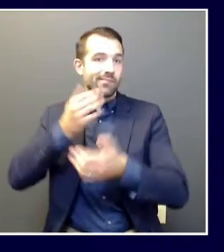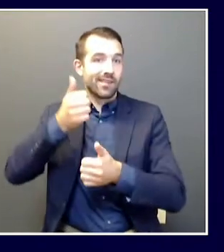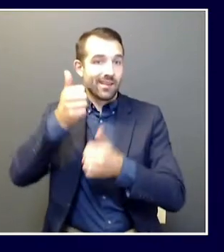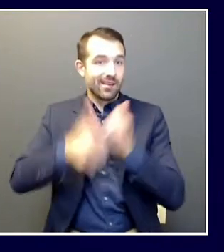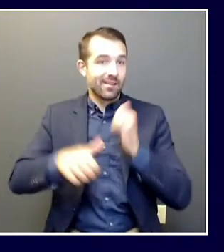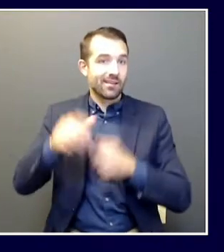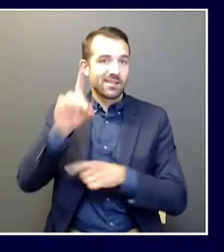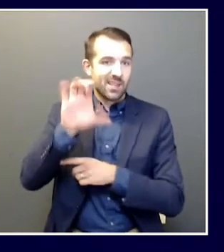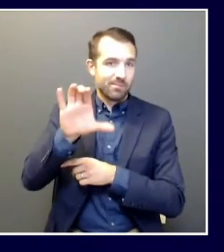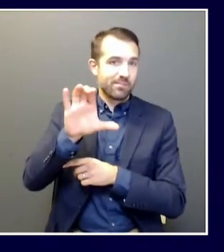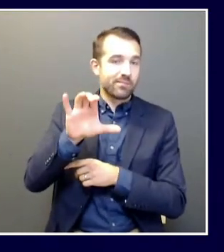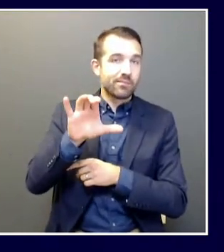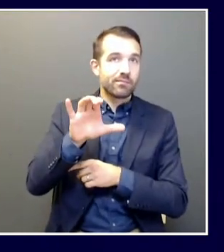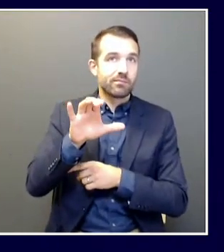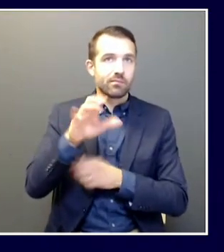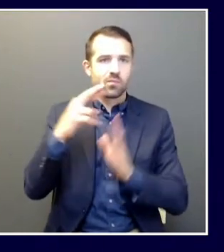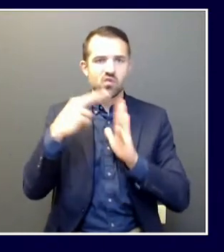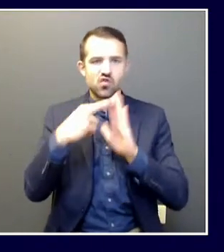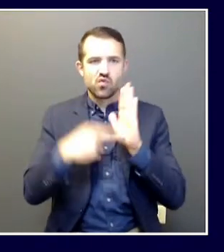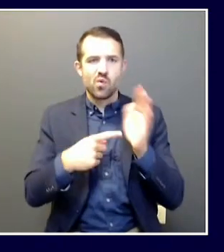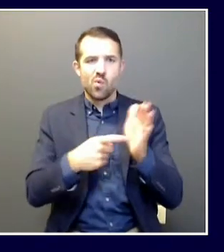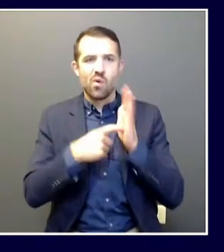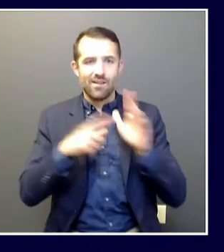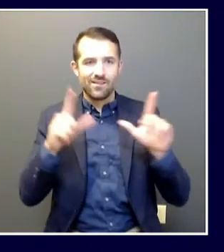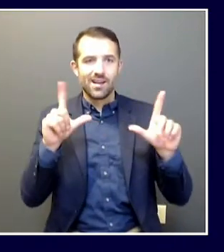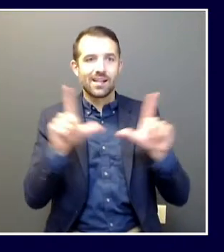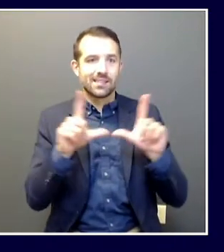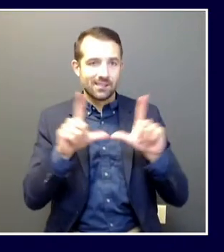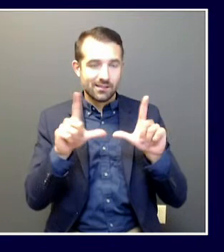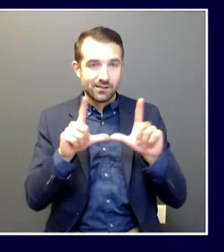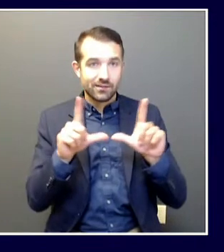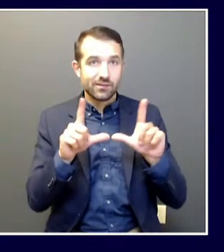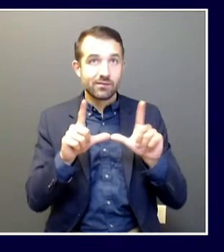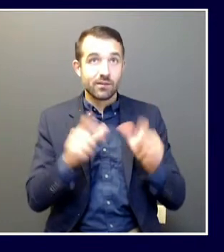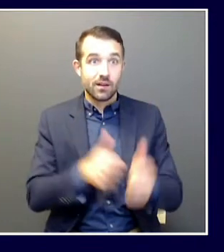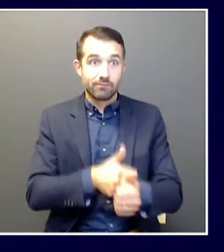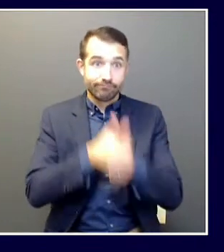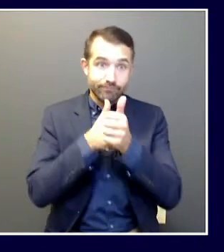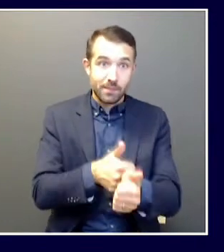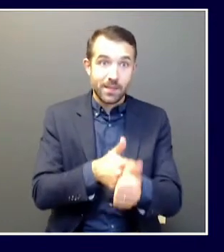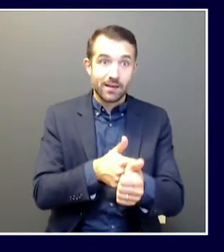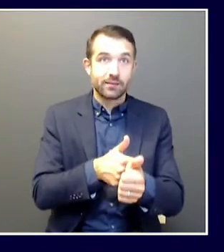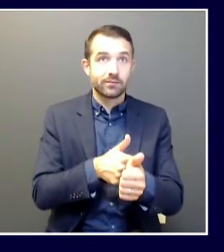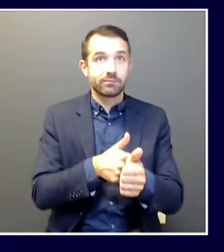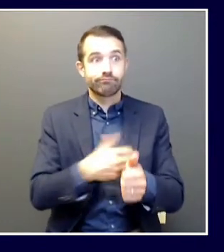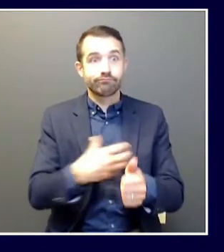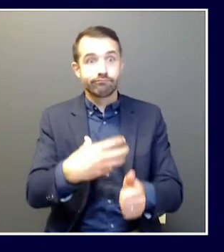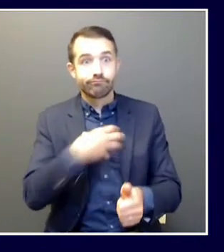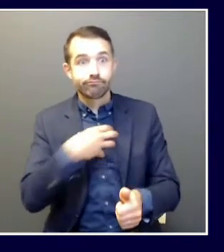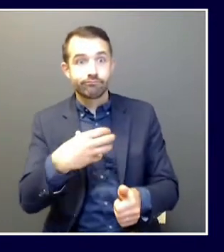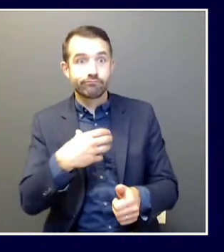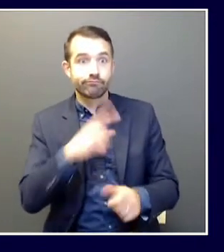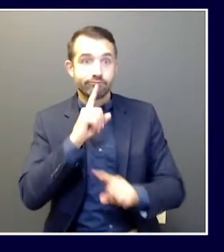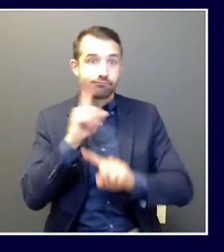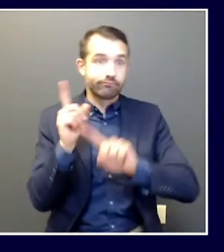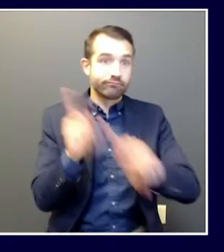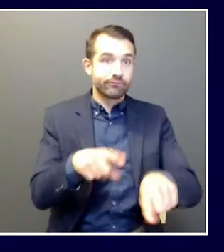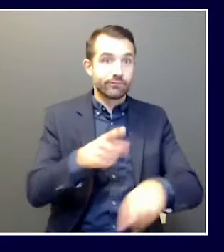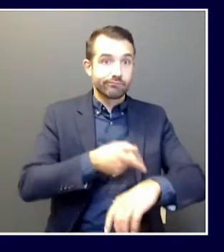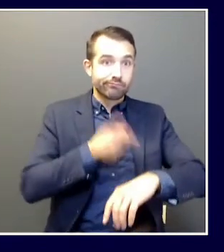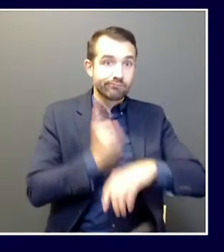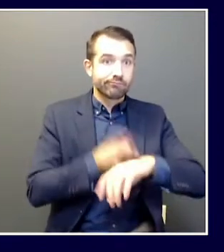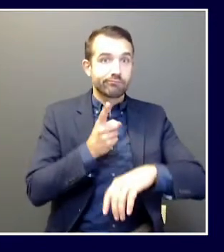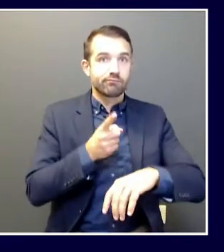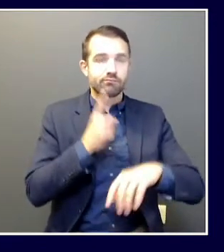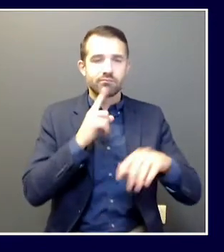and do the kind of compliance activity that we typically do with these sorts of requirements. That includes